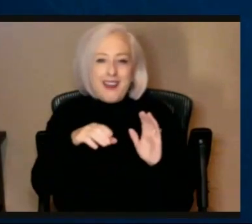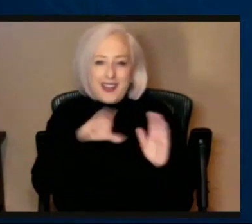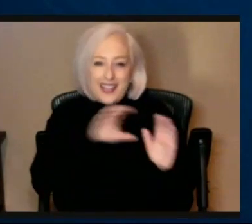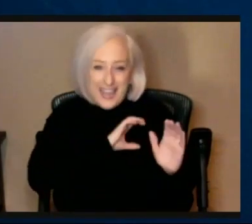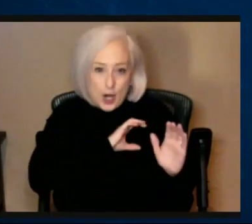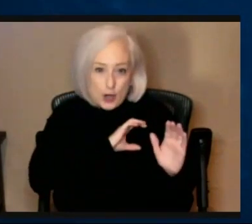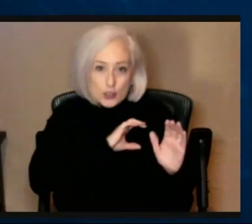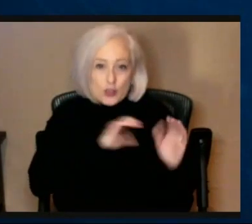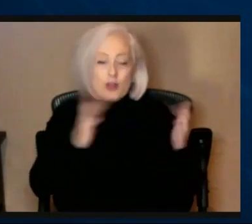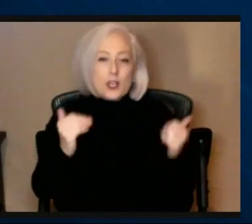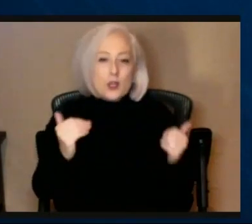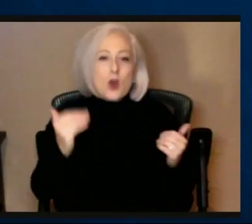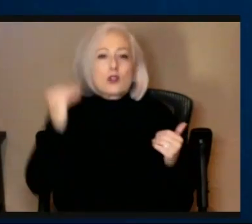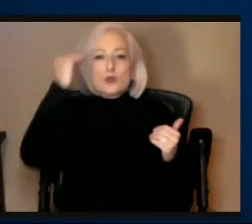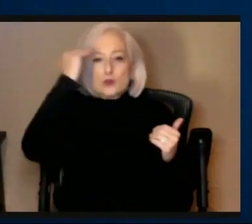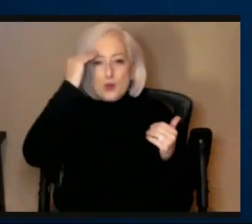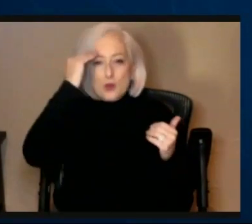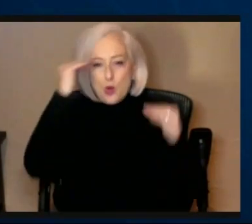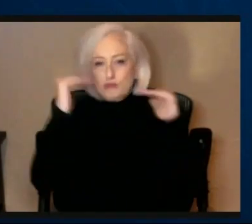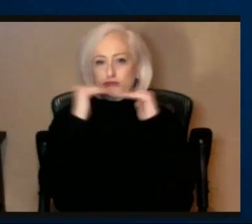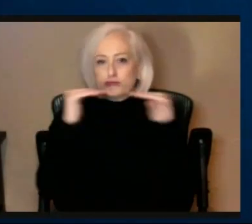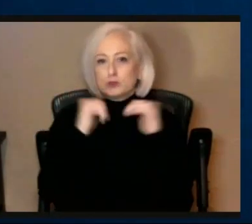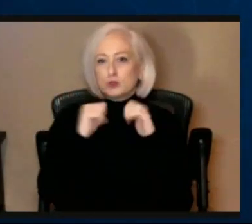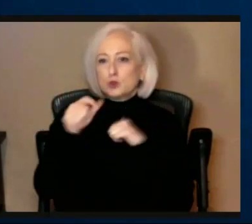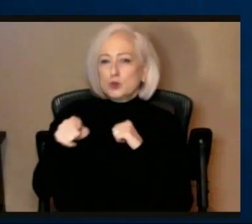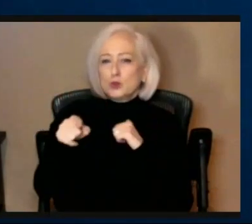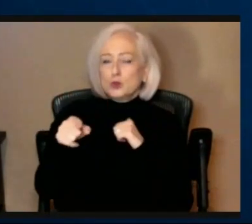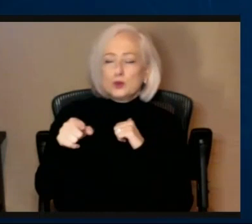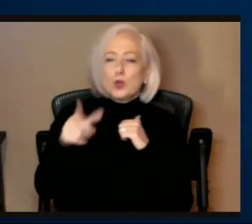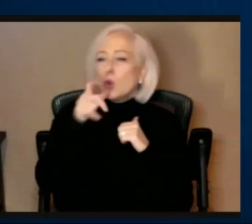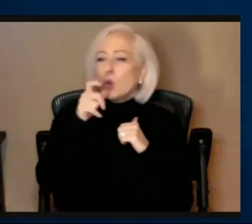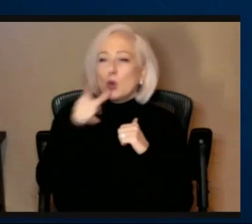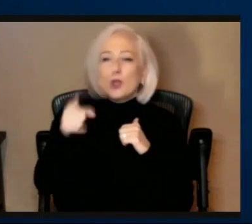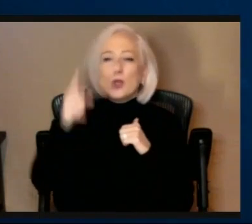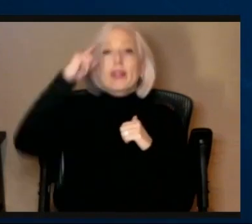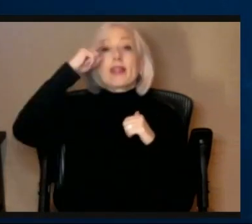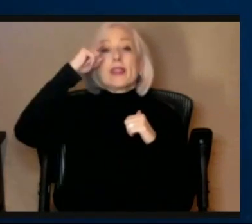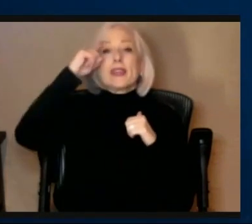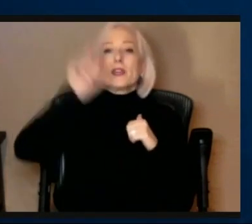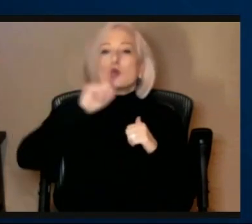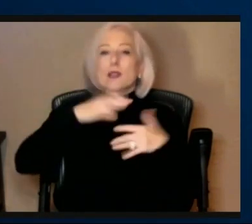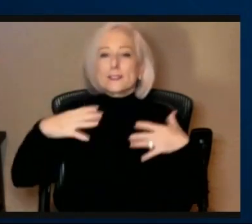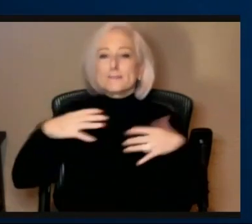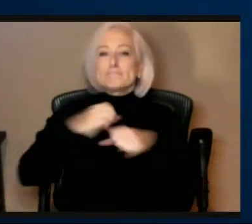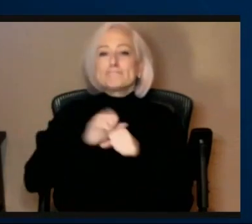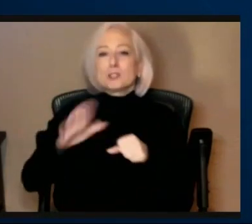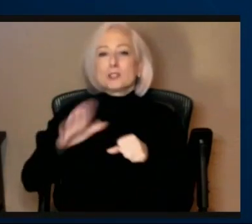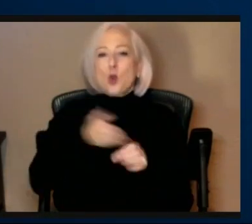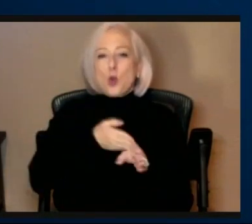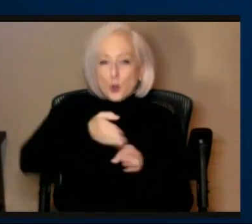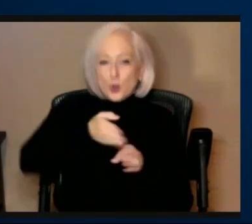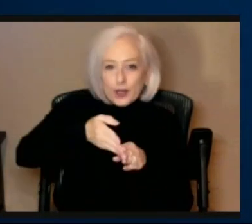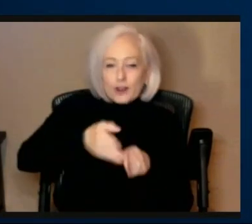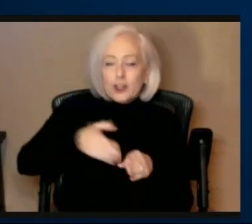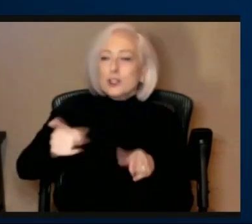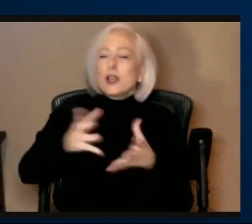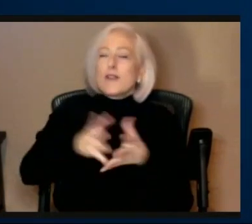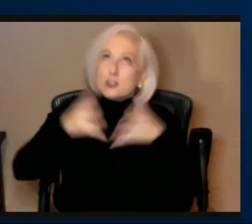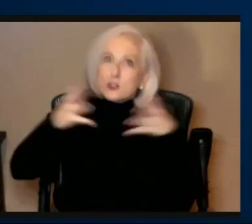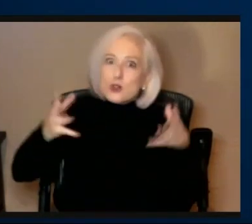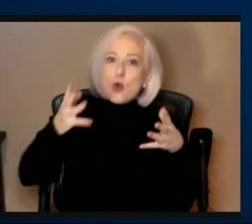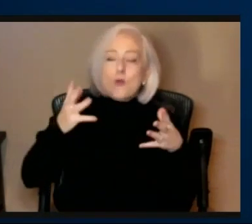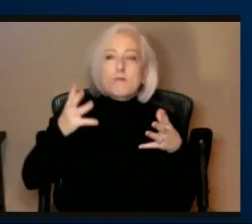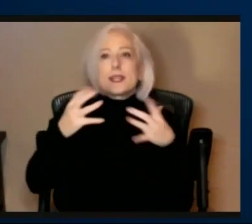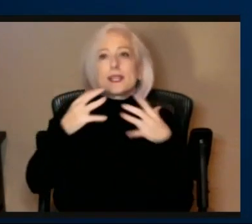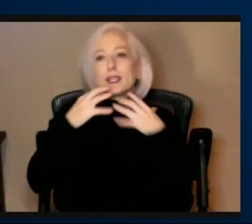by, what would be it? Who do you think kind of sums up your career? You've had so many memorable roles and people love